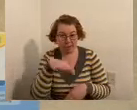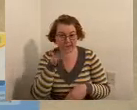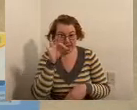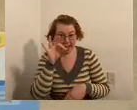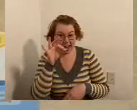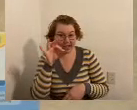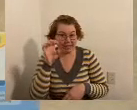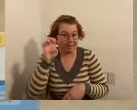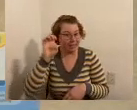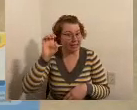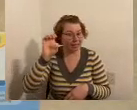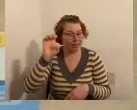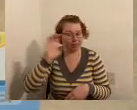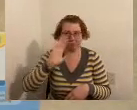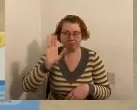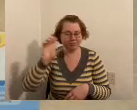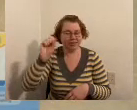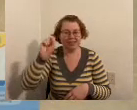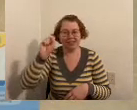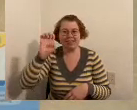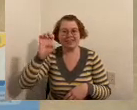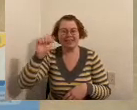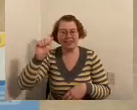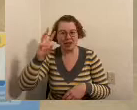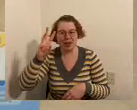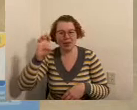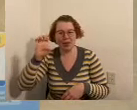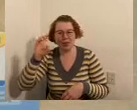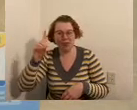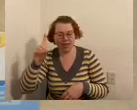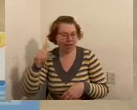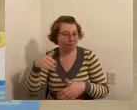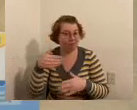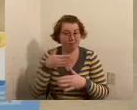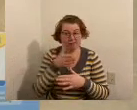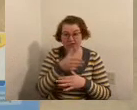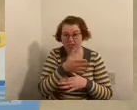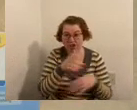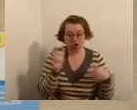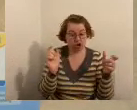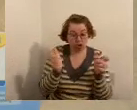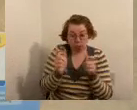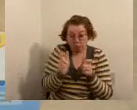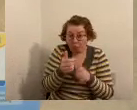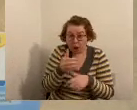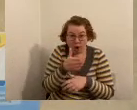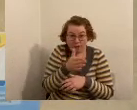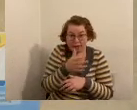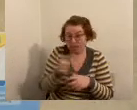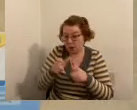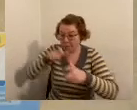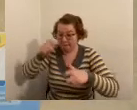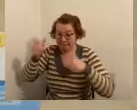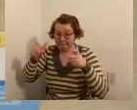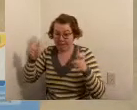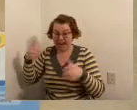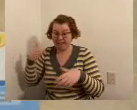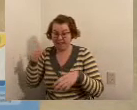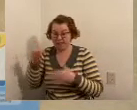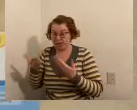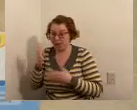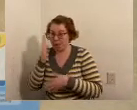find some seaweed. We would find fish, small fish. We would find larger fish that